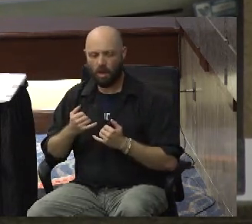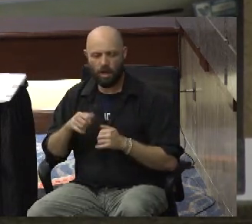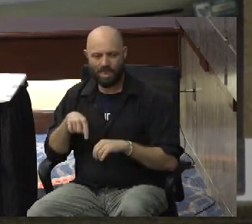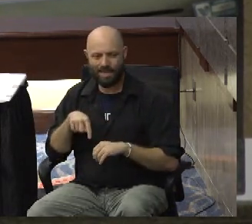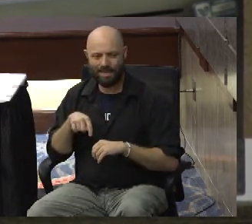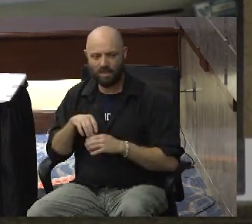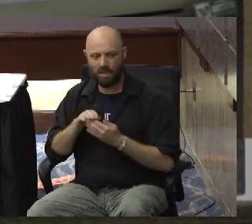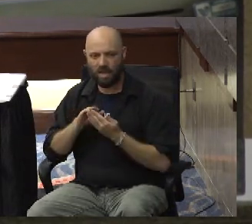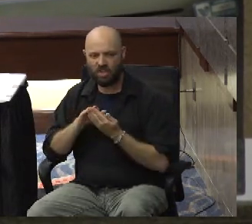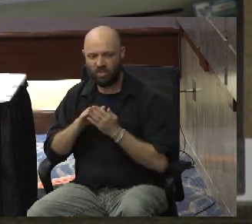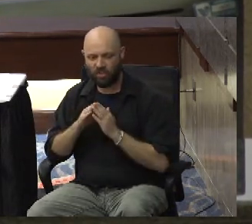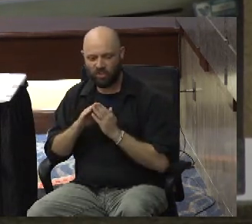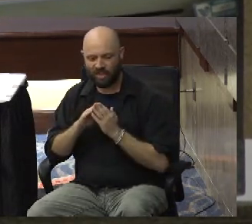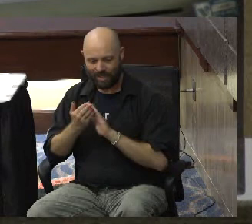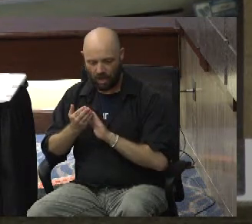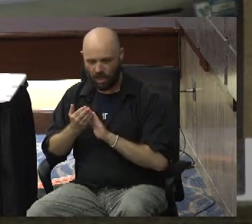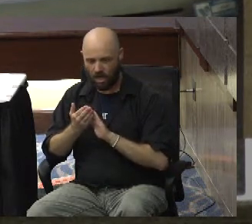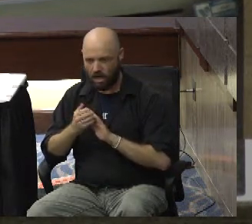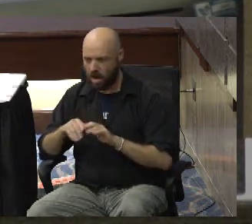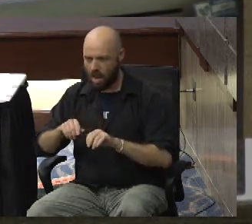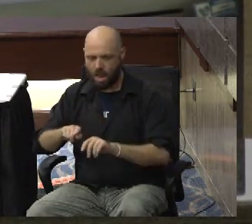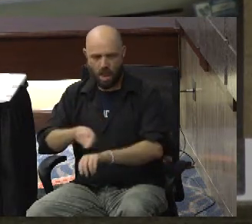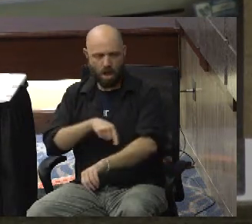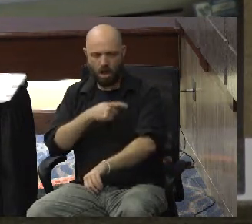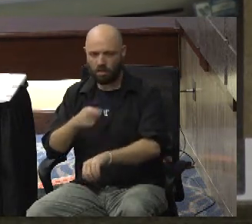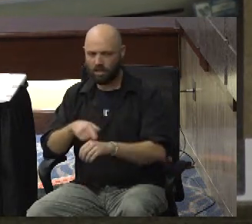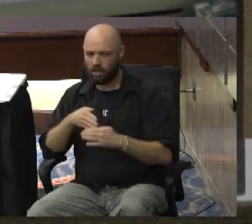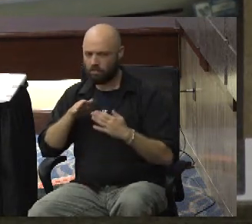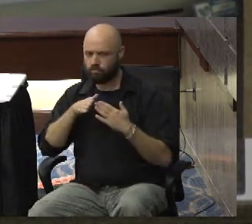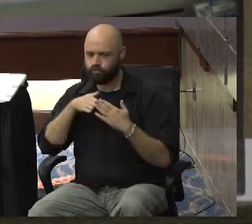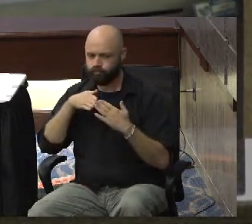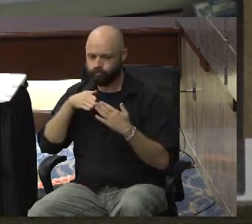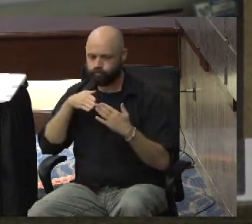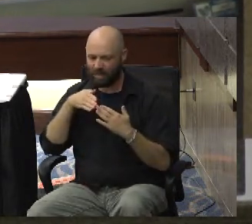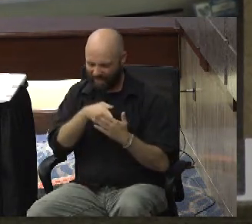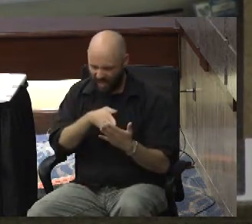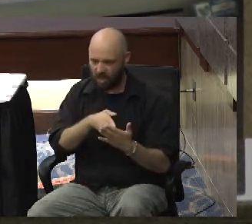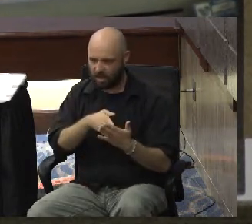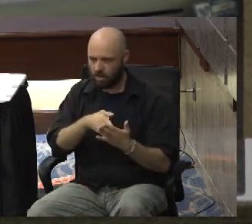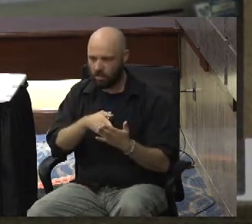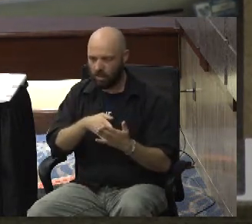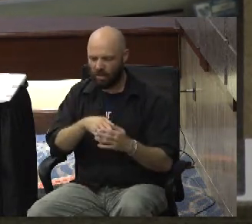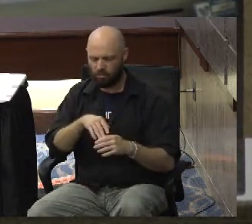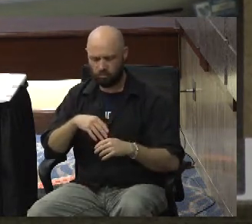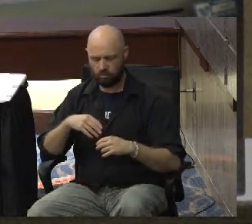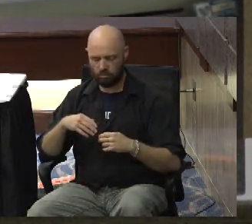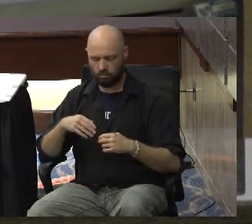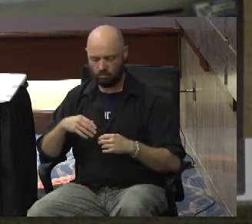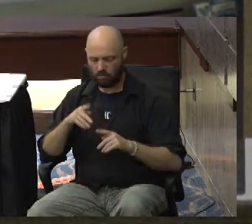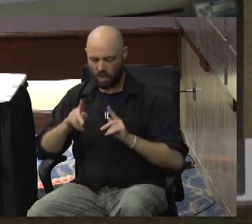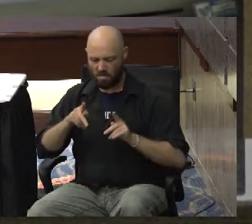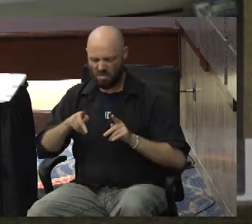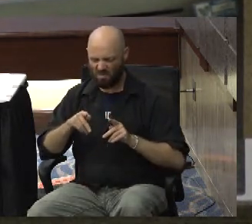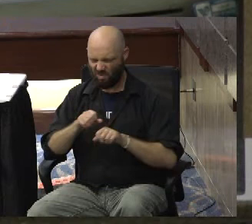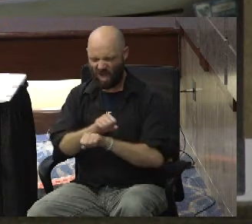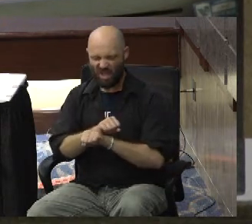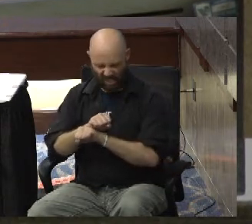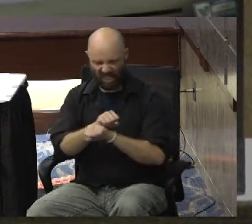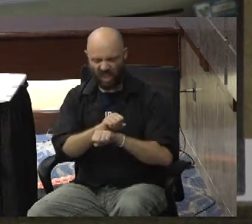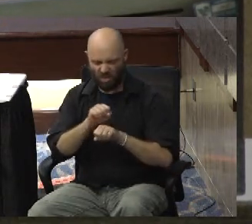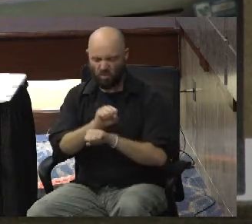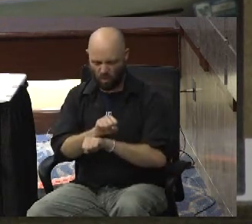trafficking. I have had the privilege and honor of serving on the board of Unbound for nearly a decade now. I don't speak for